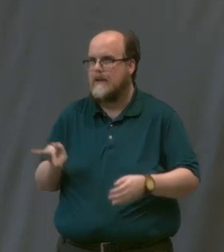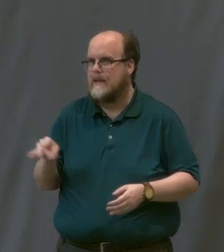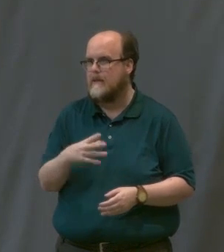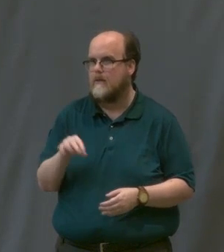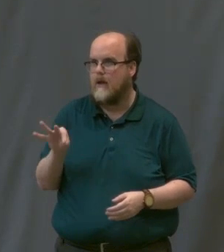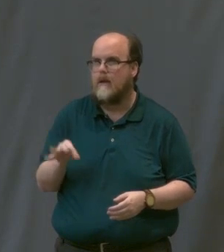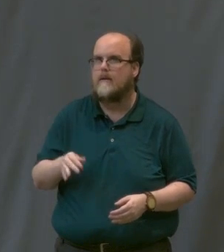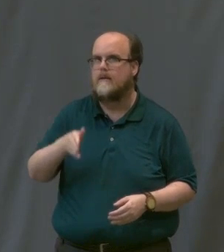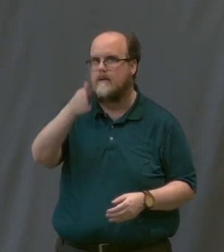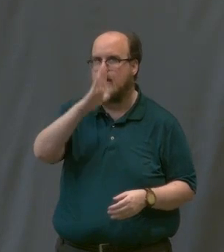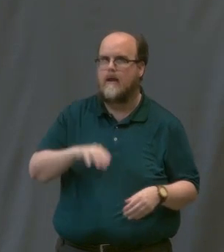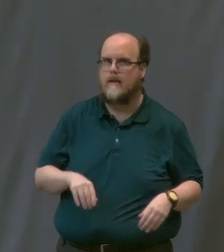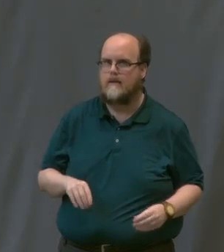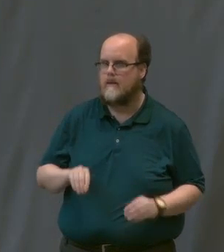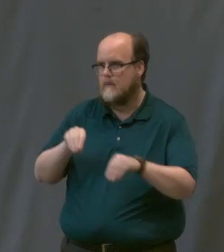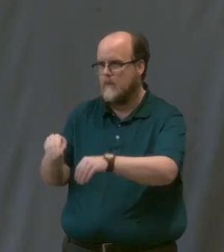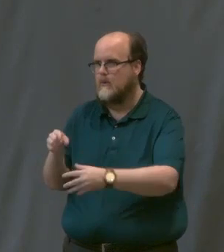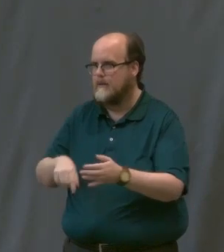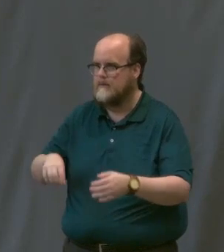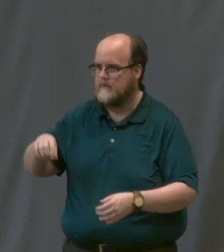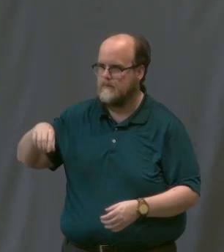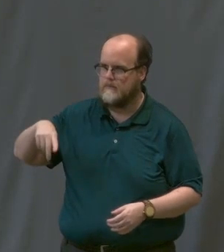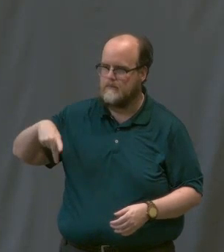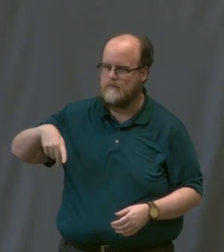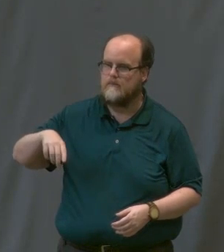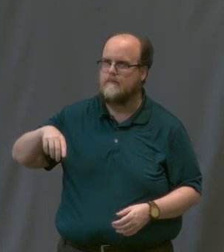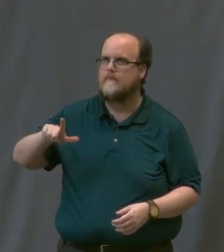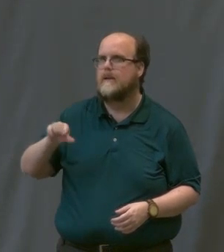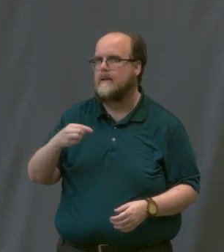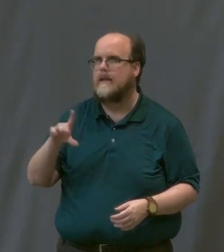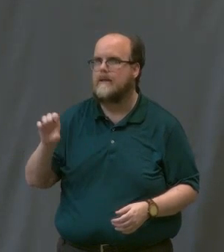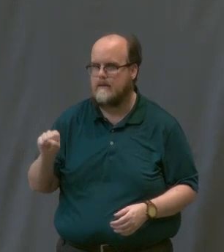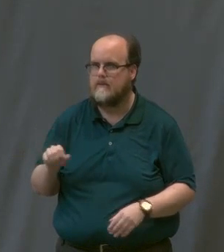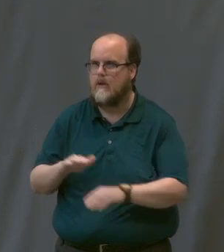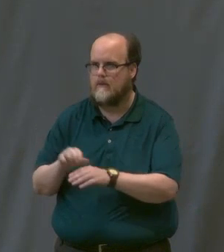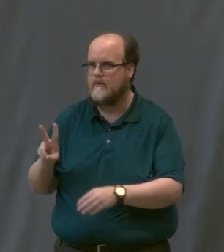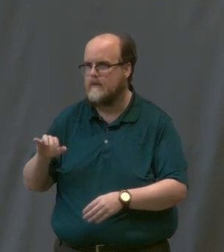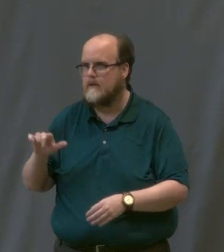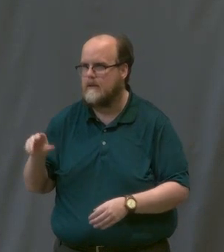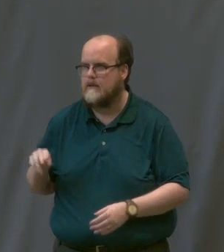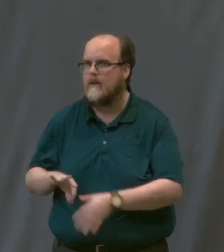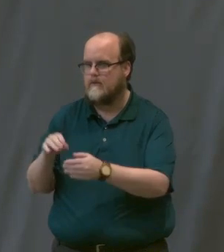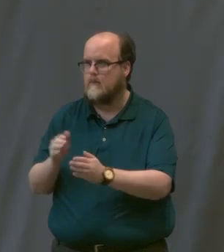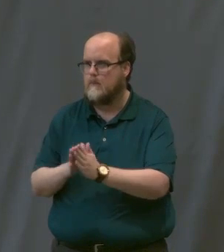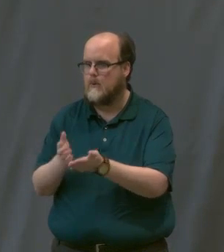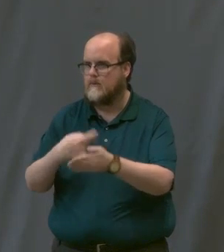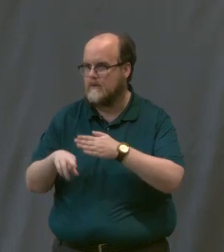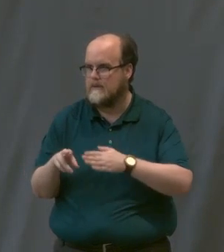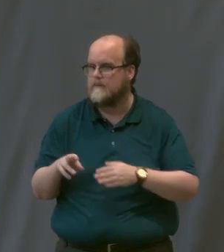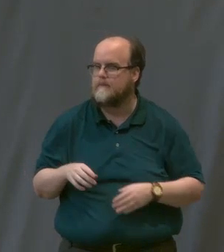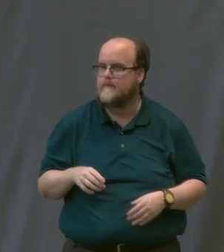where God put these plagues, we don't know how, but he put these plagues on the villain of the book of Revelation,